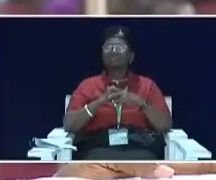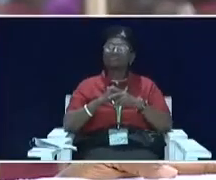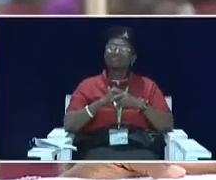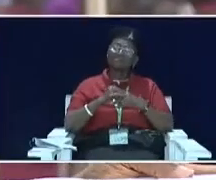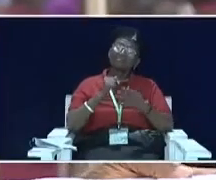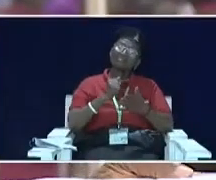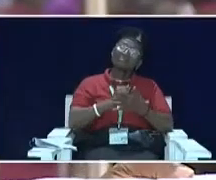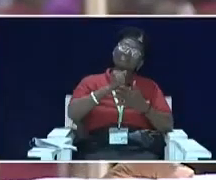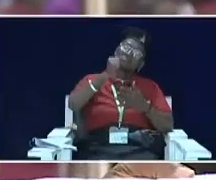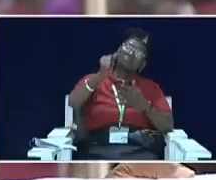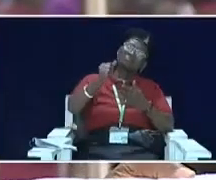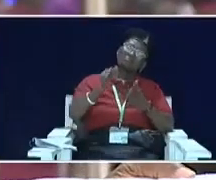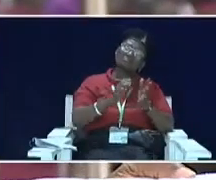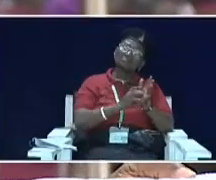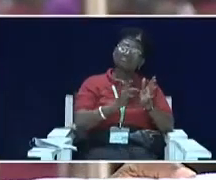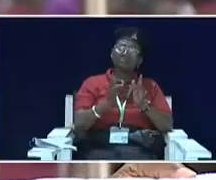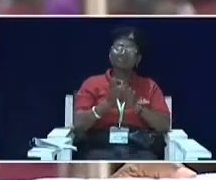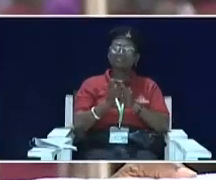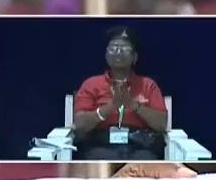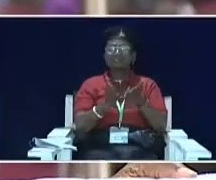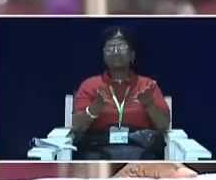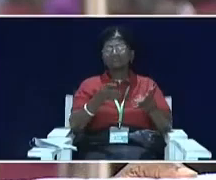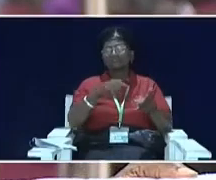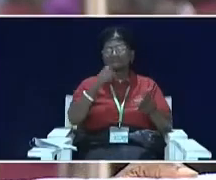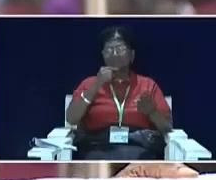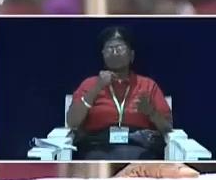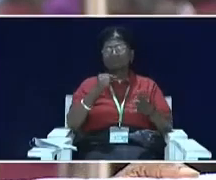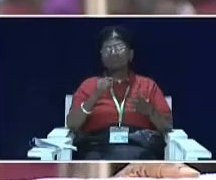You know, the Bible says God resists the proud.